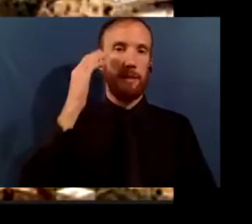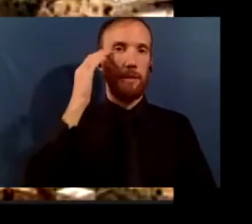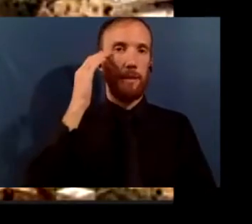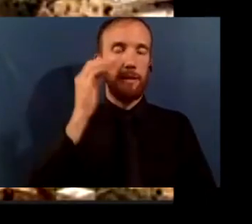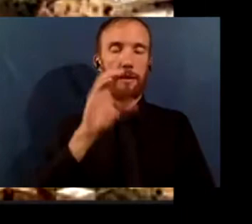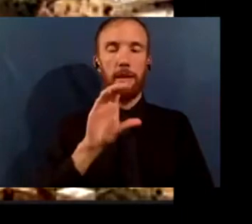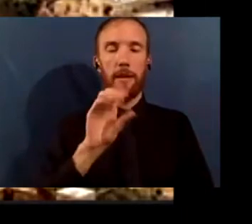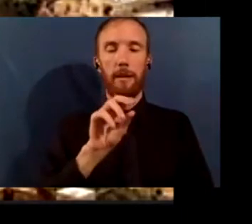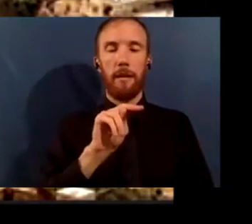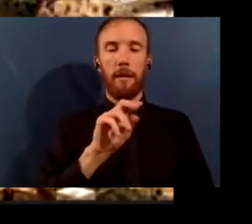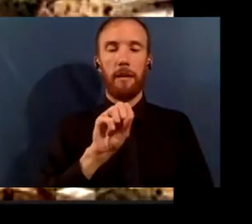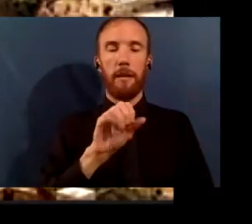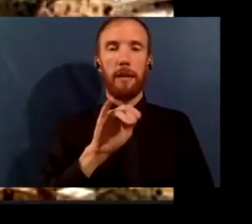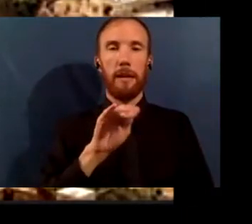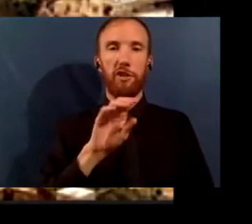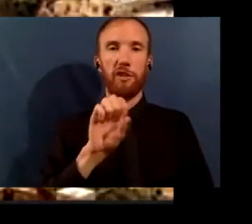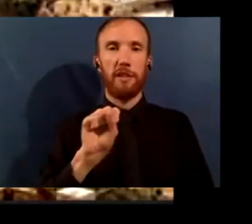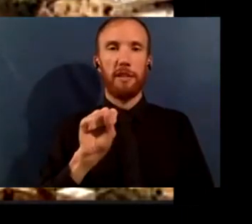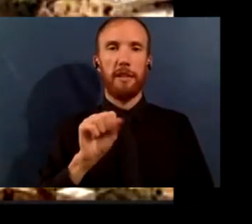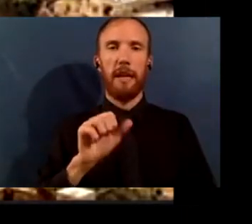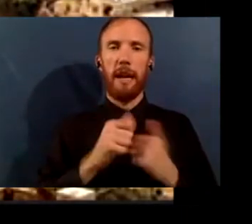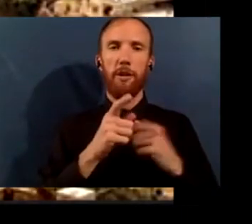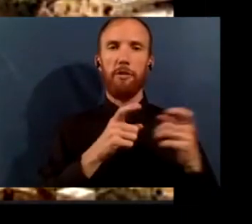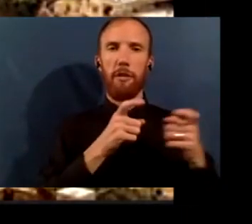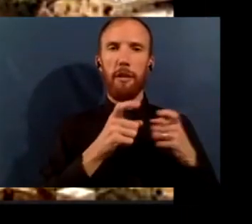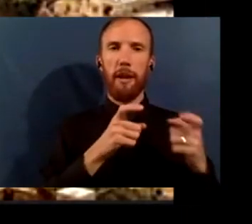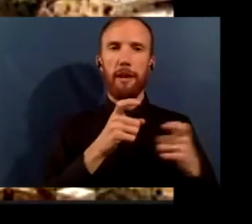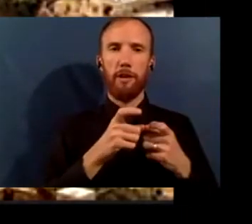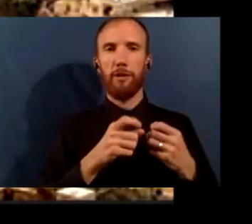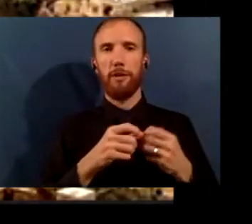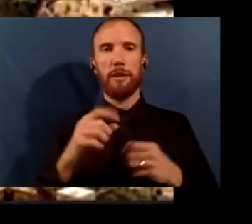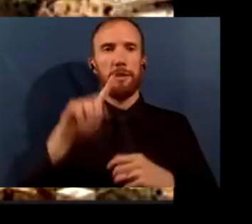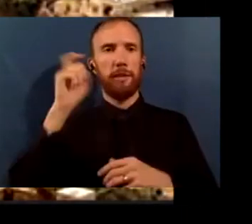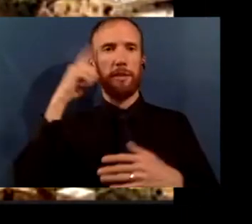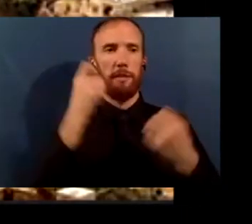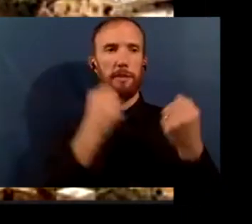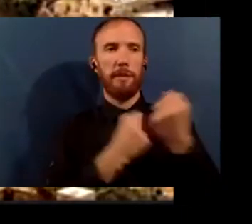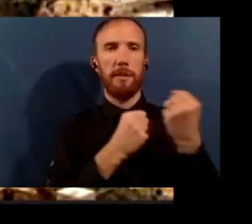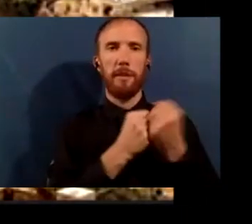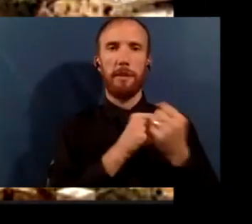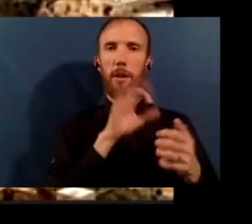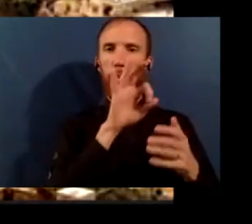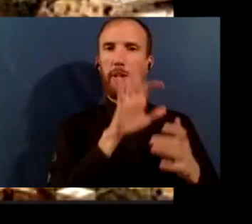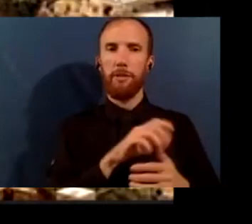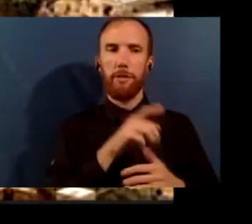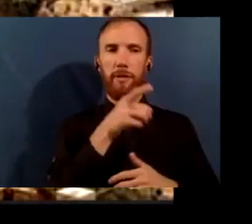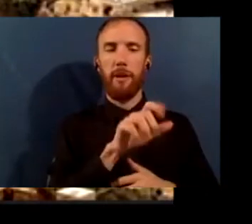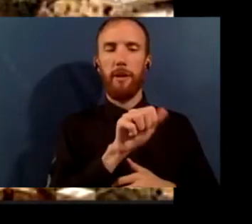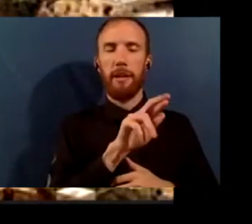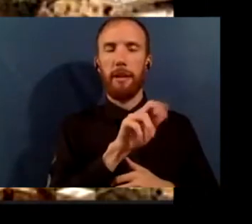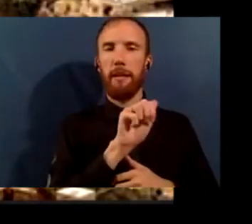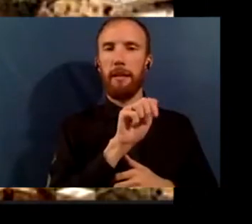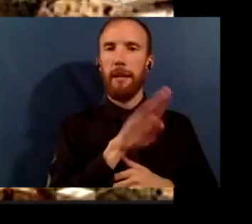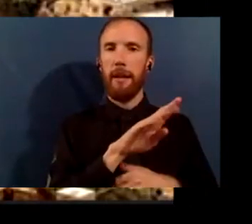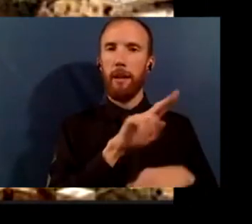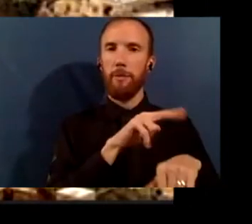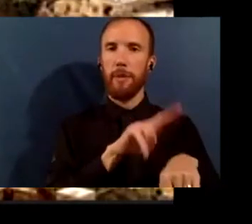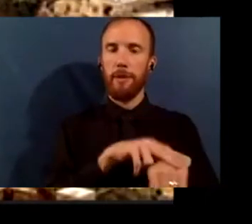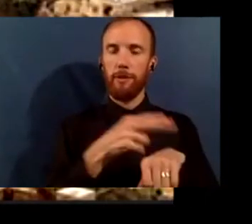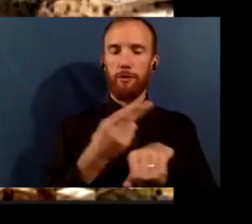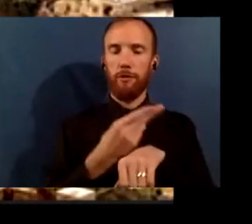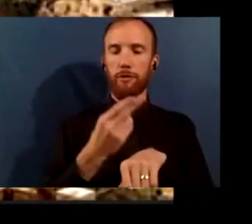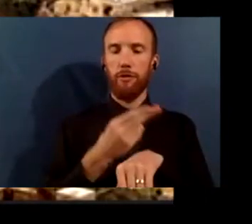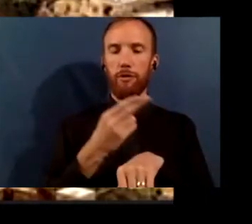How would you analyze state-sponsored Islamic preachers in Arab nations who use the Israeli invasion